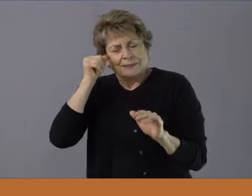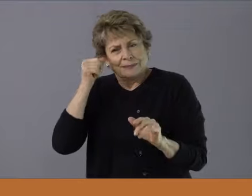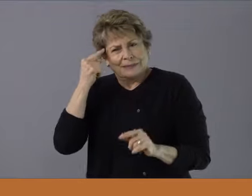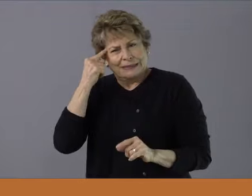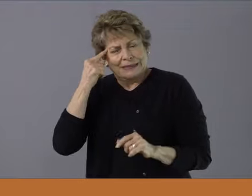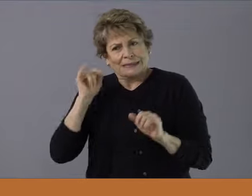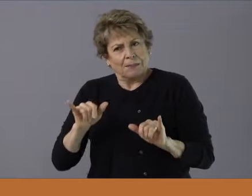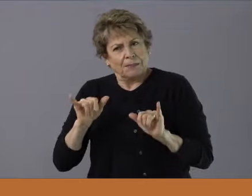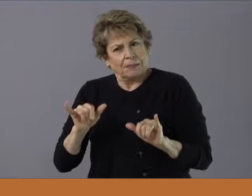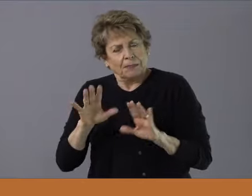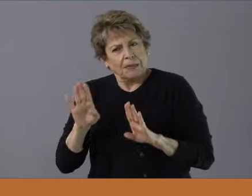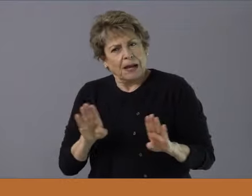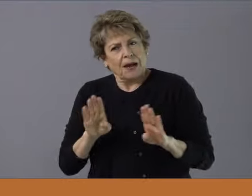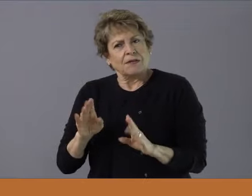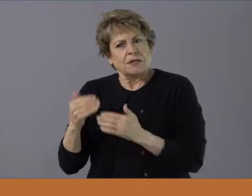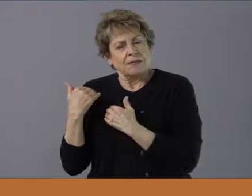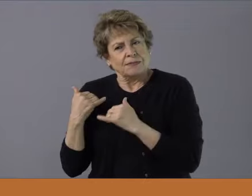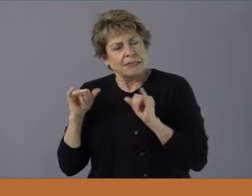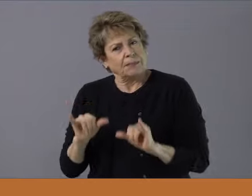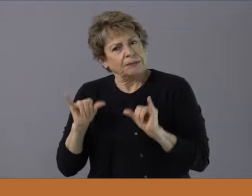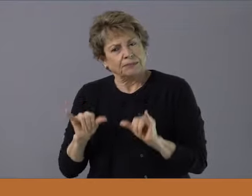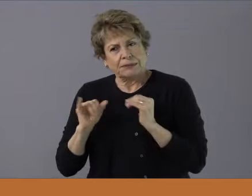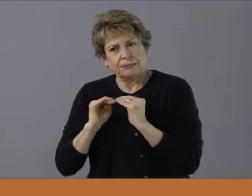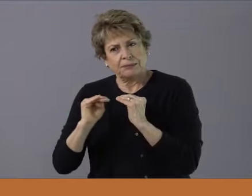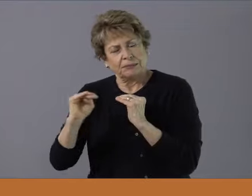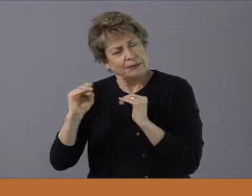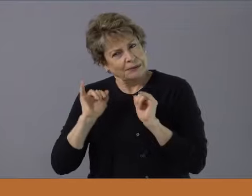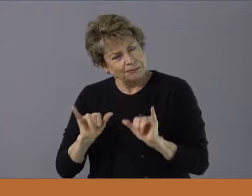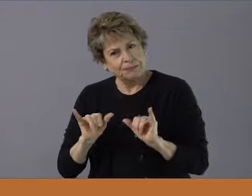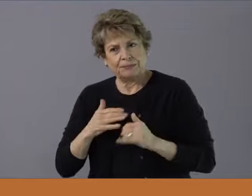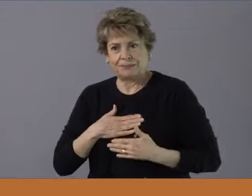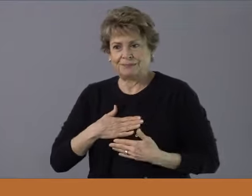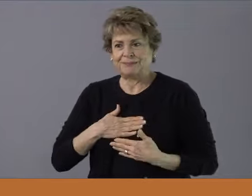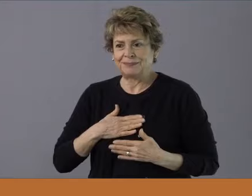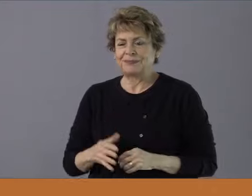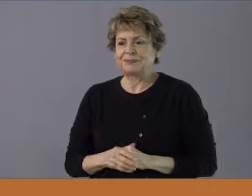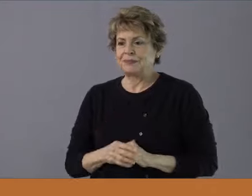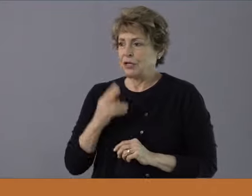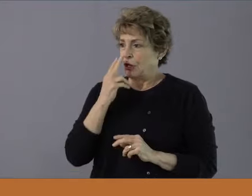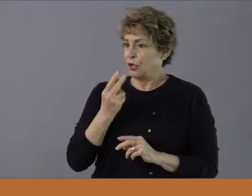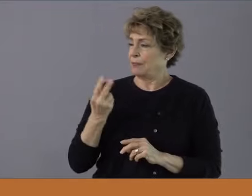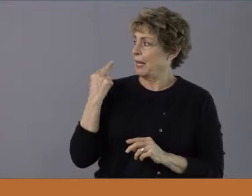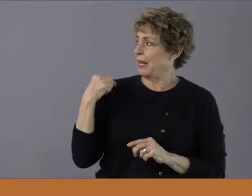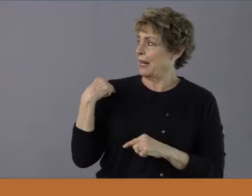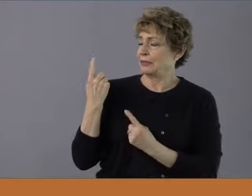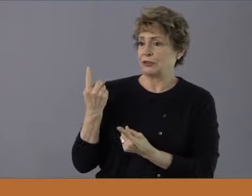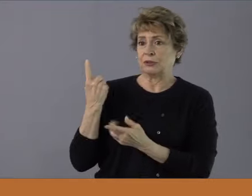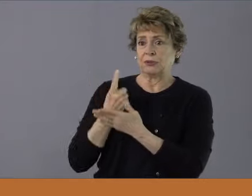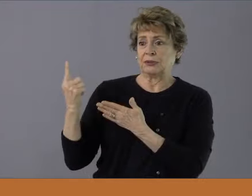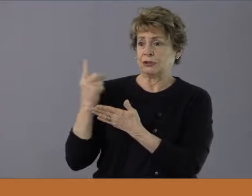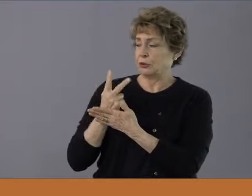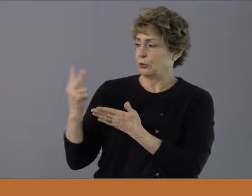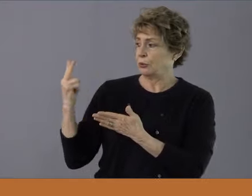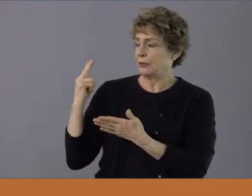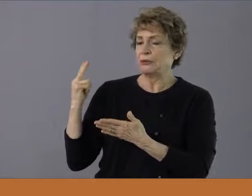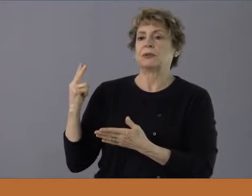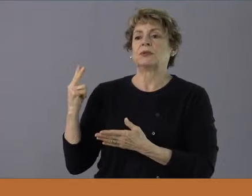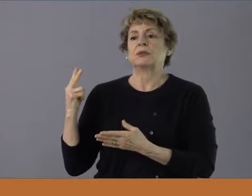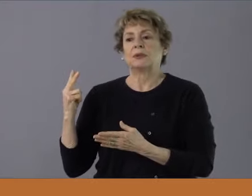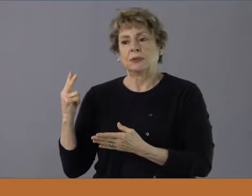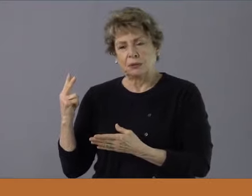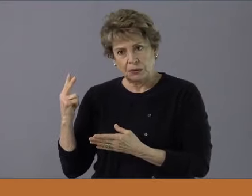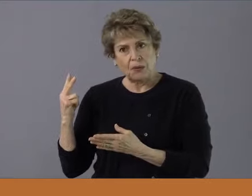we have any evidence from the last 2 weeks, it's what we've seen in these results. I've asked for your